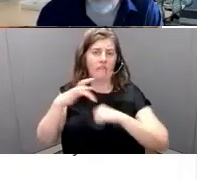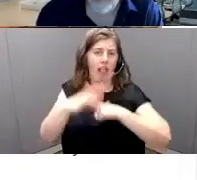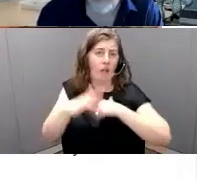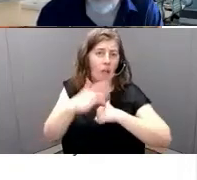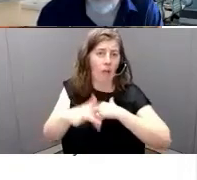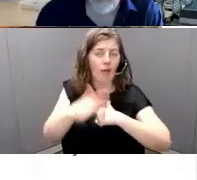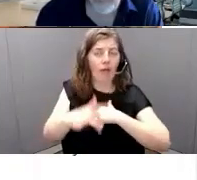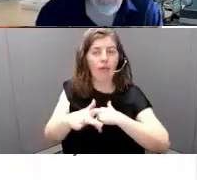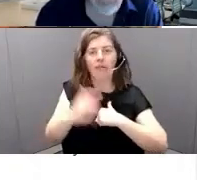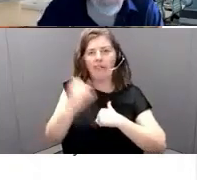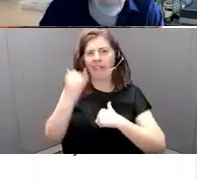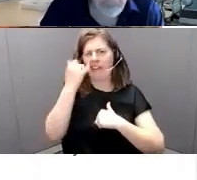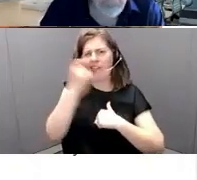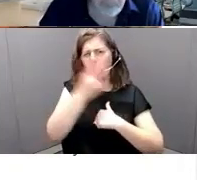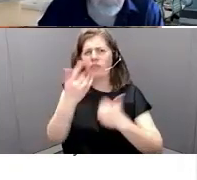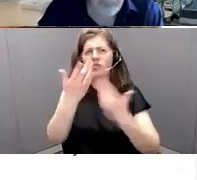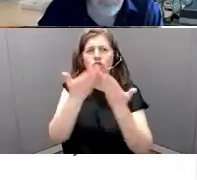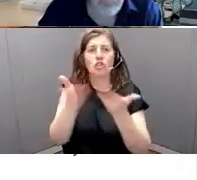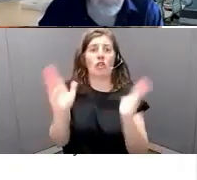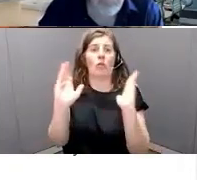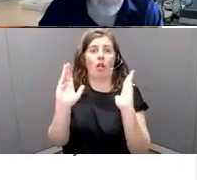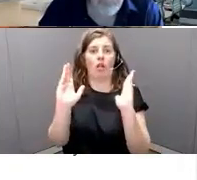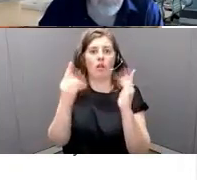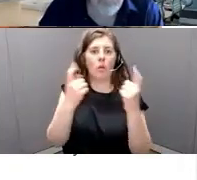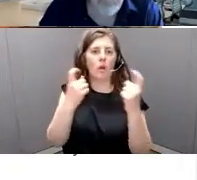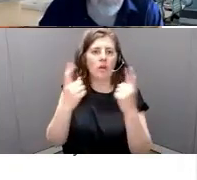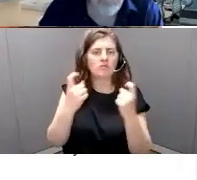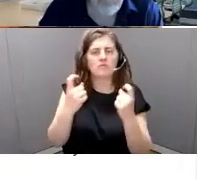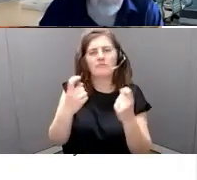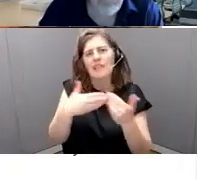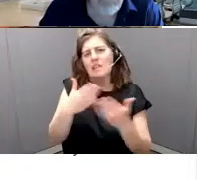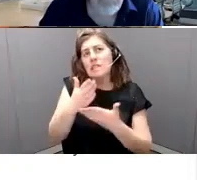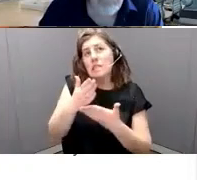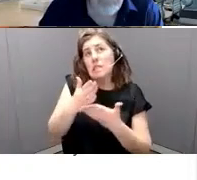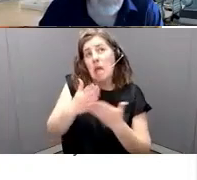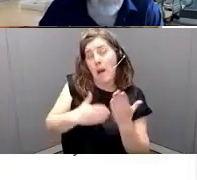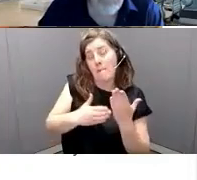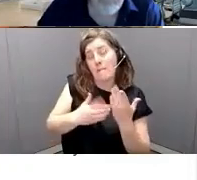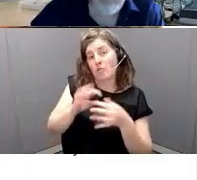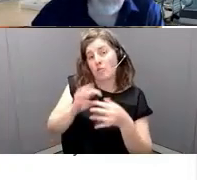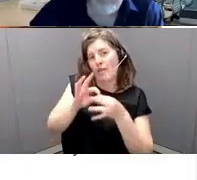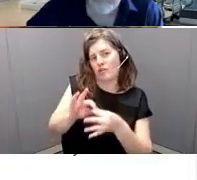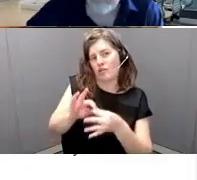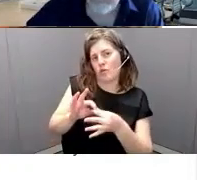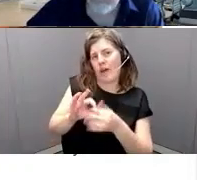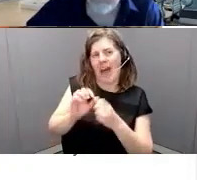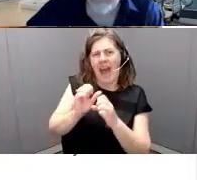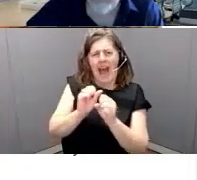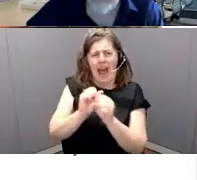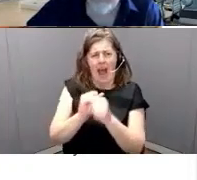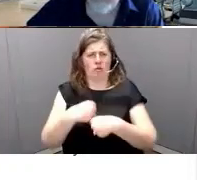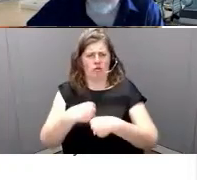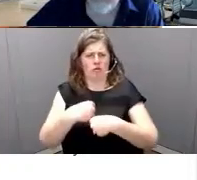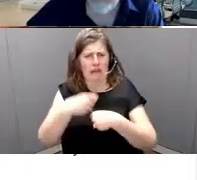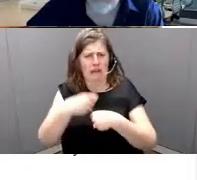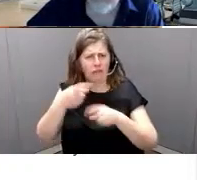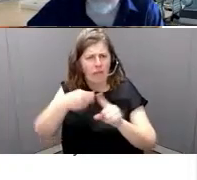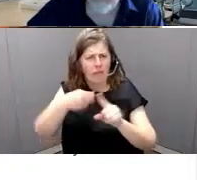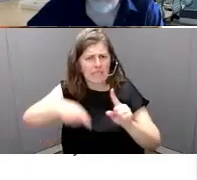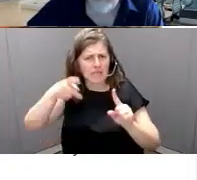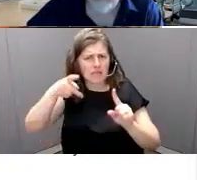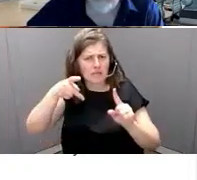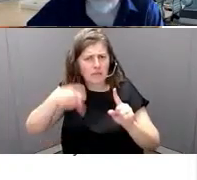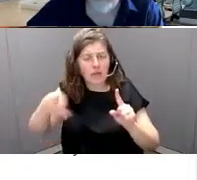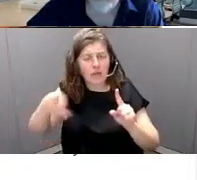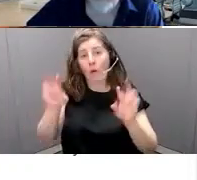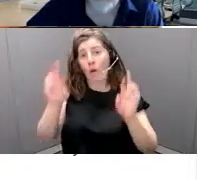available if you have general questions, even some questions around how to create this. We hope